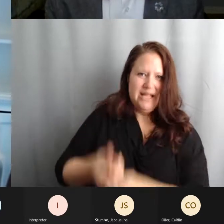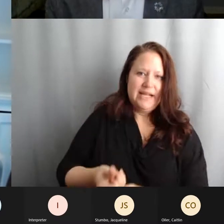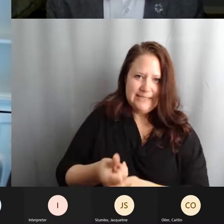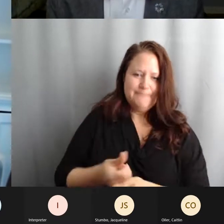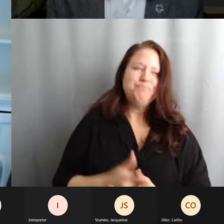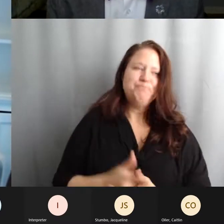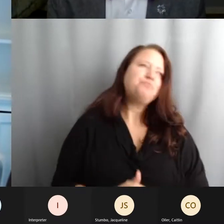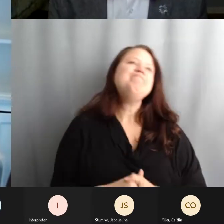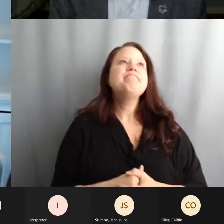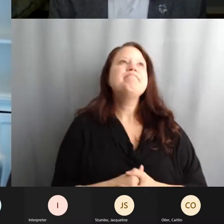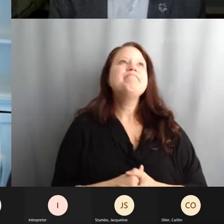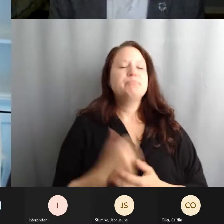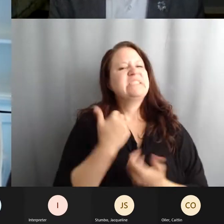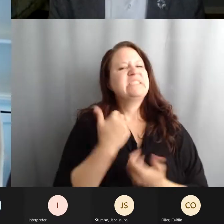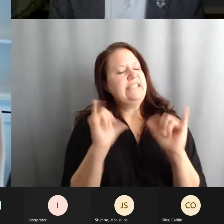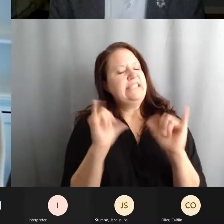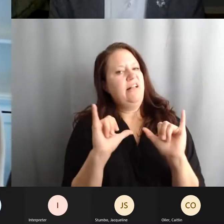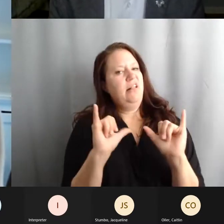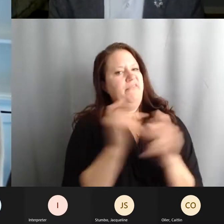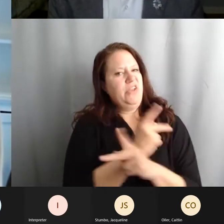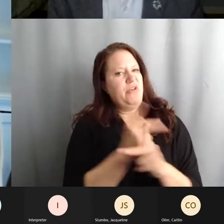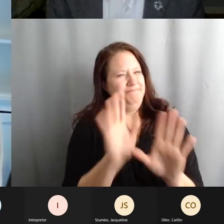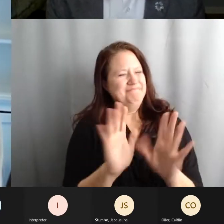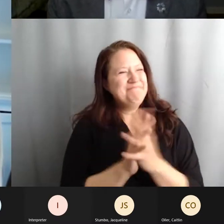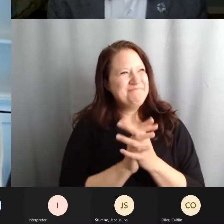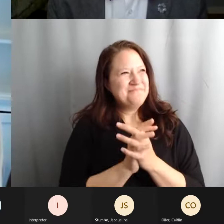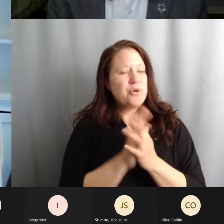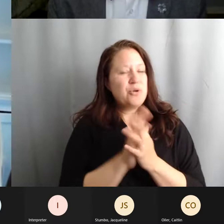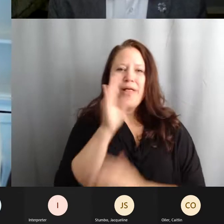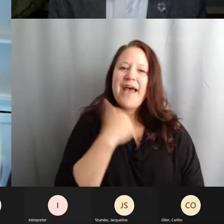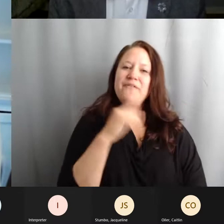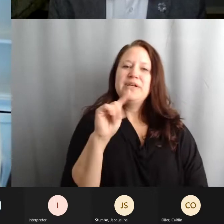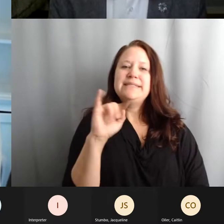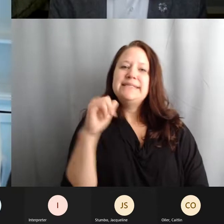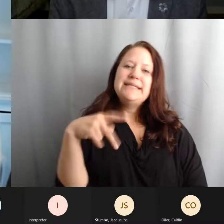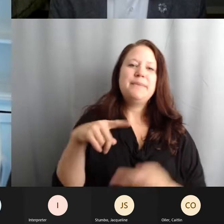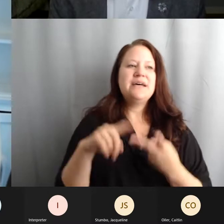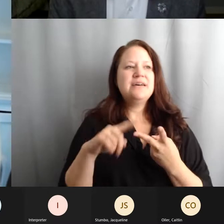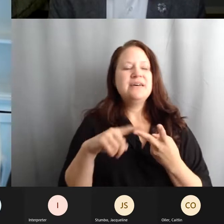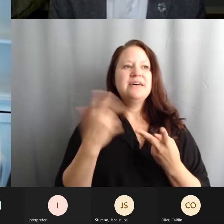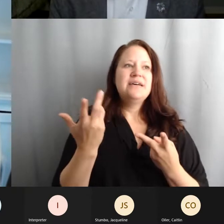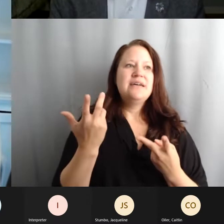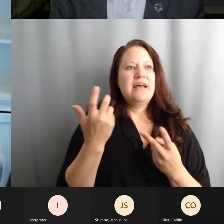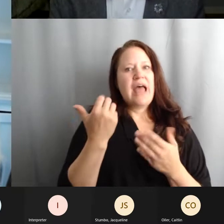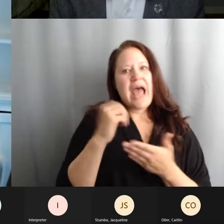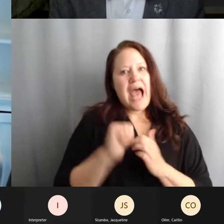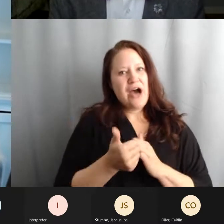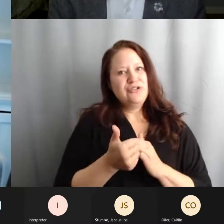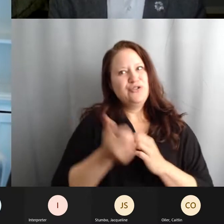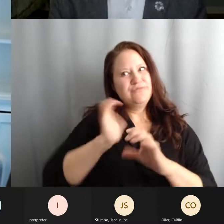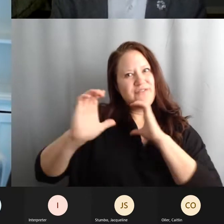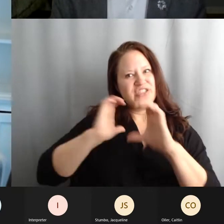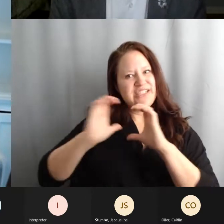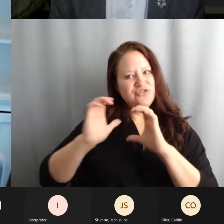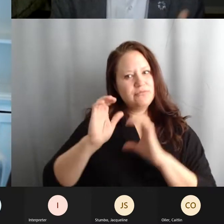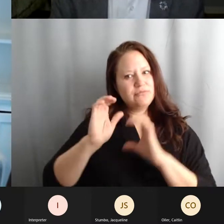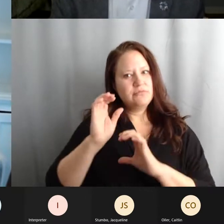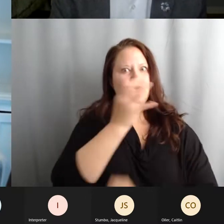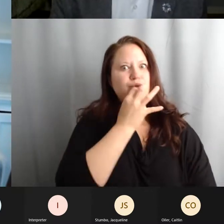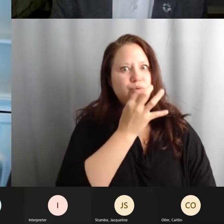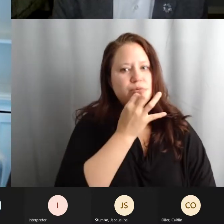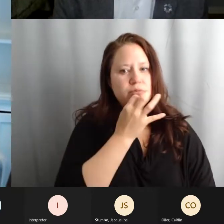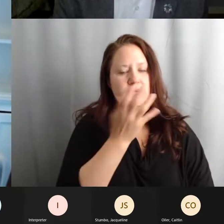we're working on currently, and we'll have some tips and some guidance on how to navigate those conversations coming out eminently. We'll